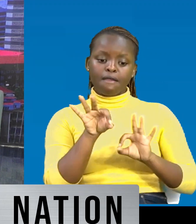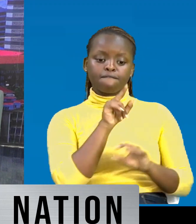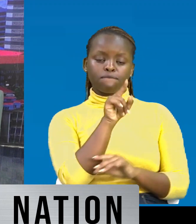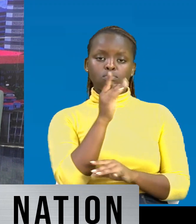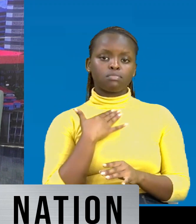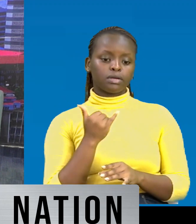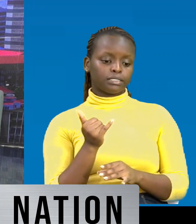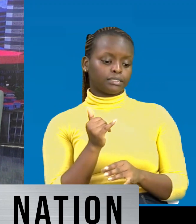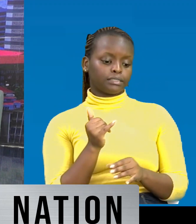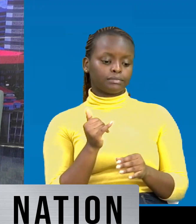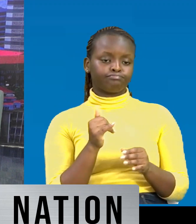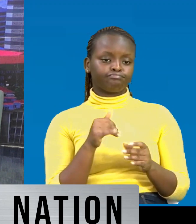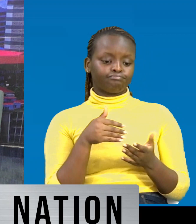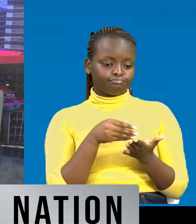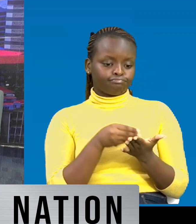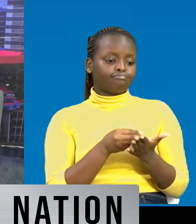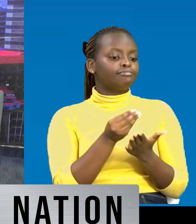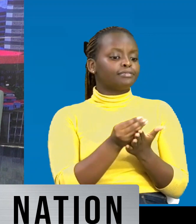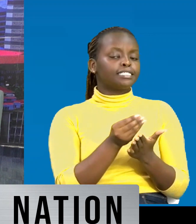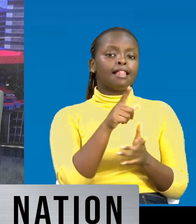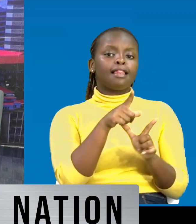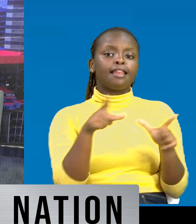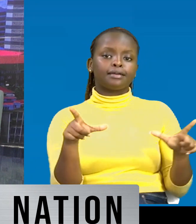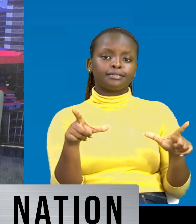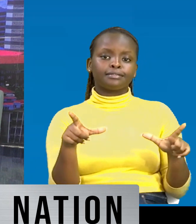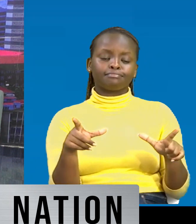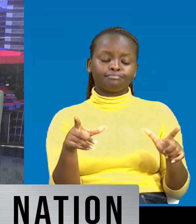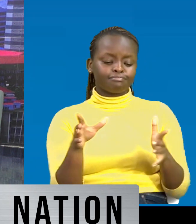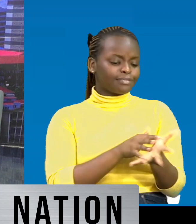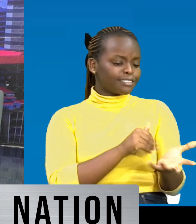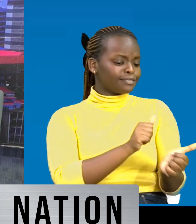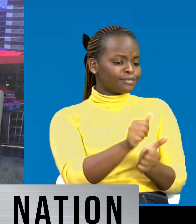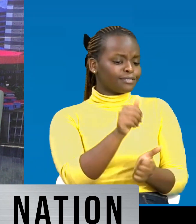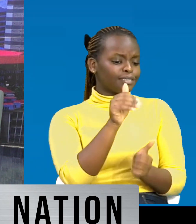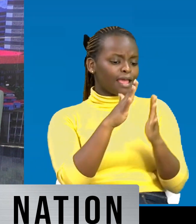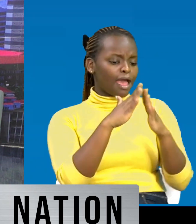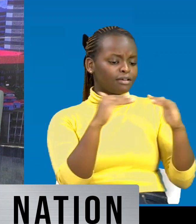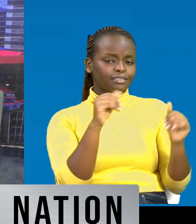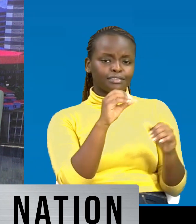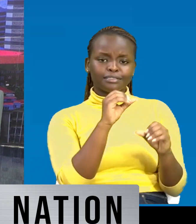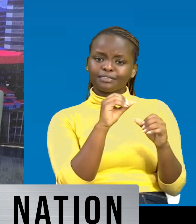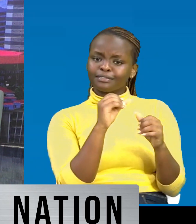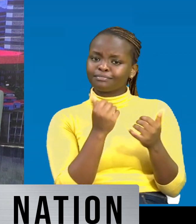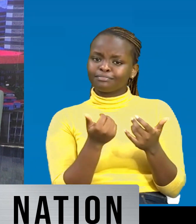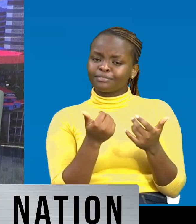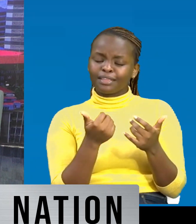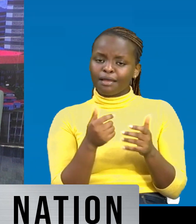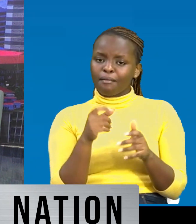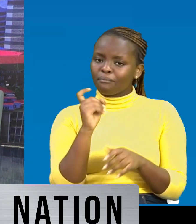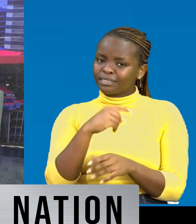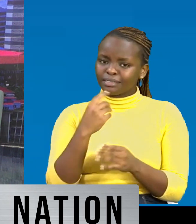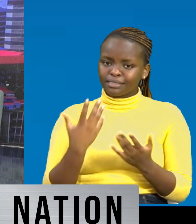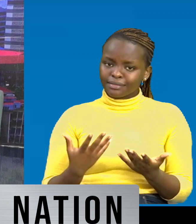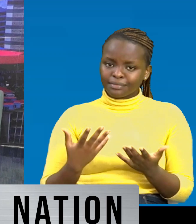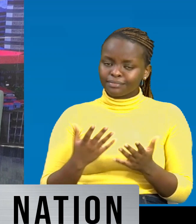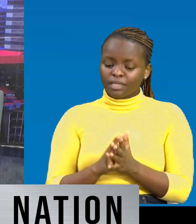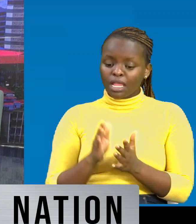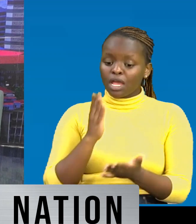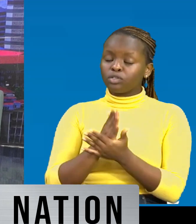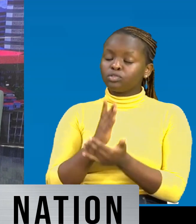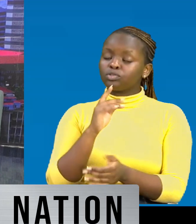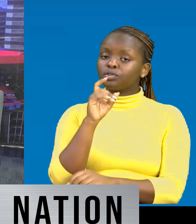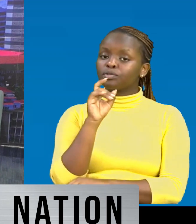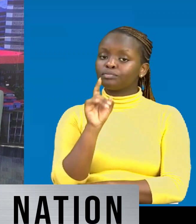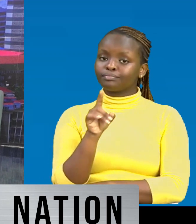sell the land to these people, did you have to demolish it? True, exactly, and that's what I'm saying. The reality of the fact is that if we